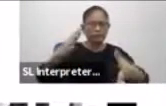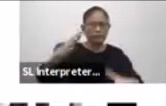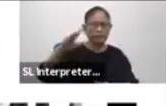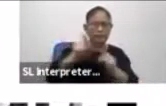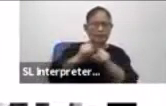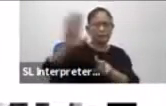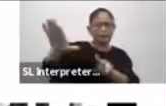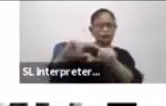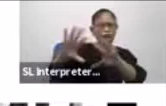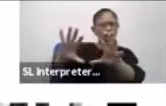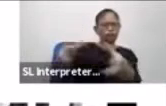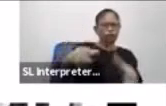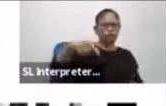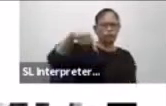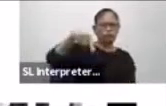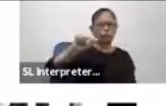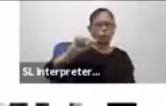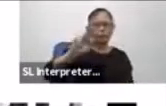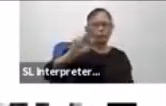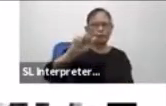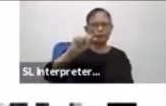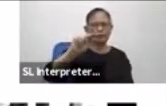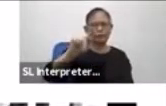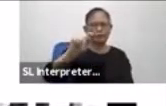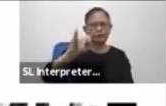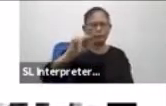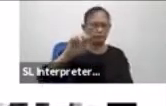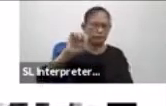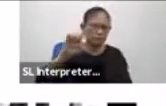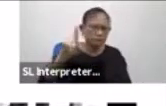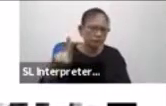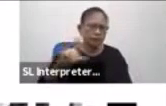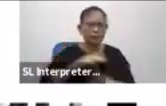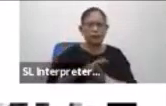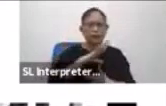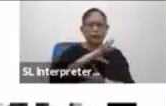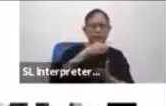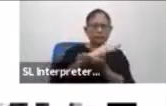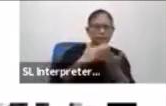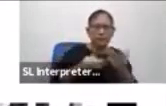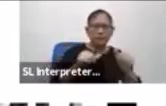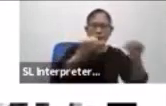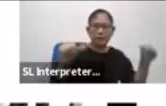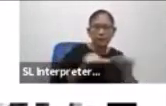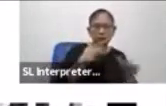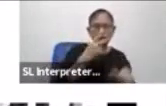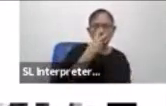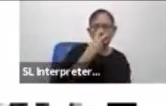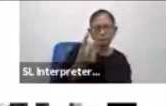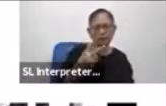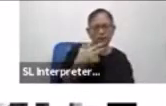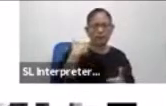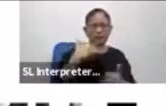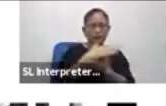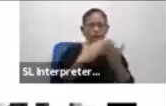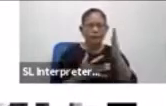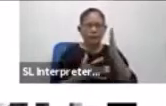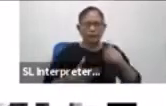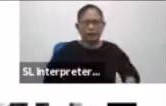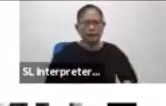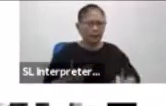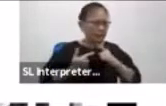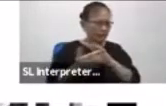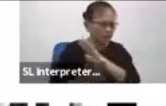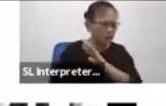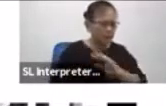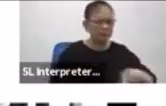GBV services. In some areas, we're seeing early examples of digital delivery of life skills and comprehensive sexuality education